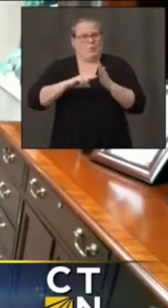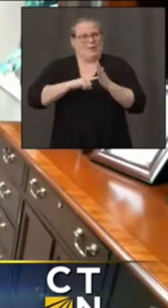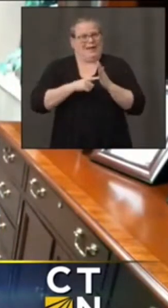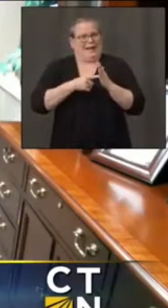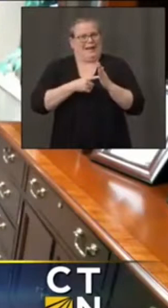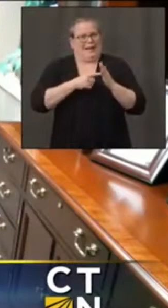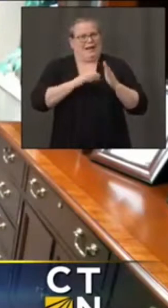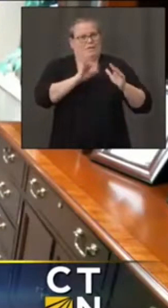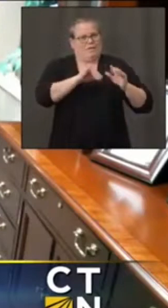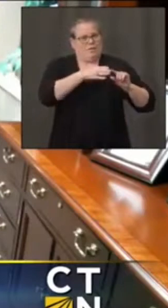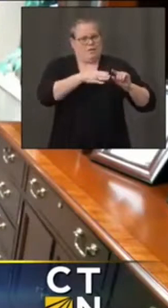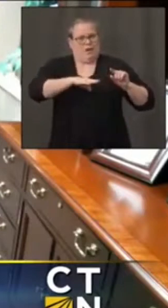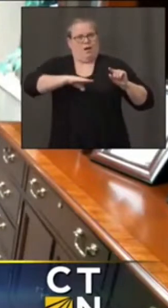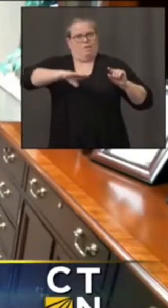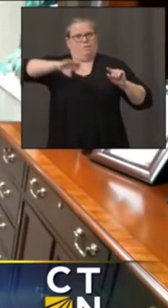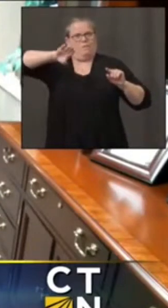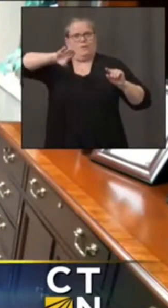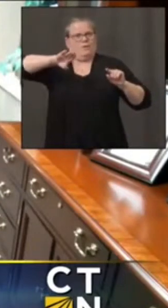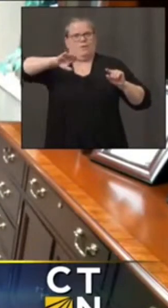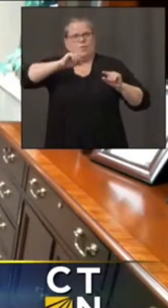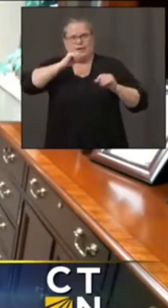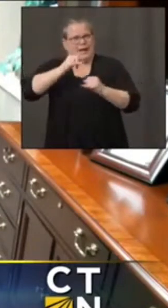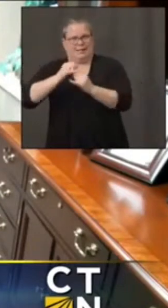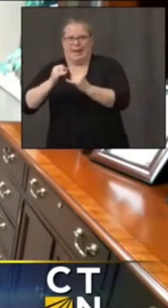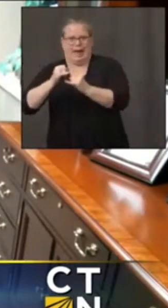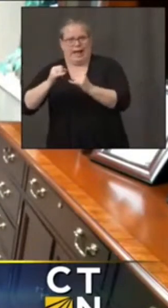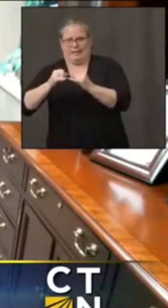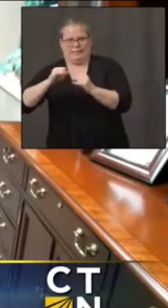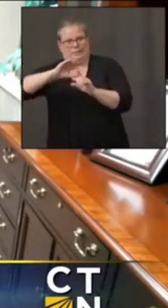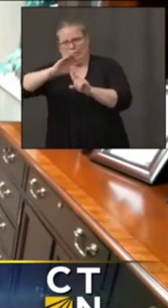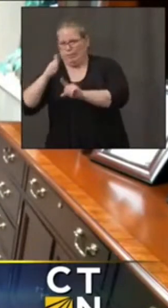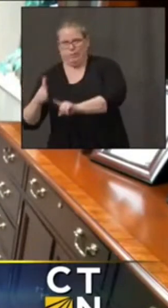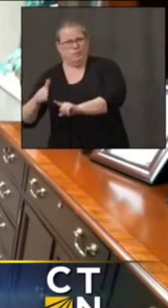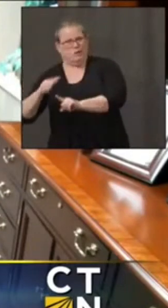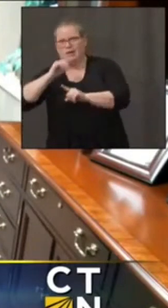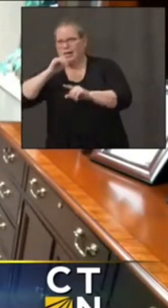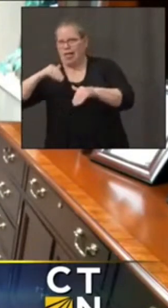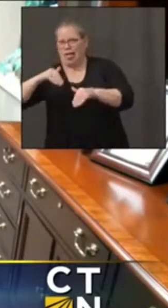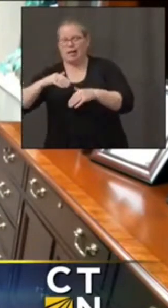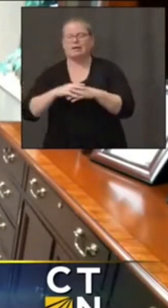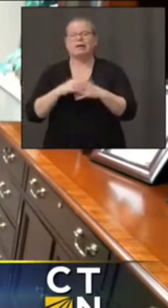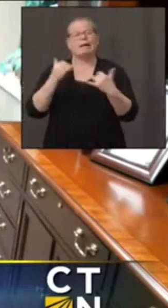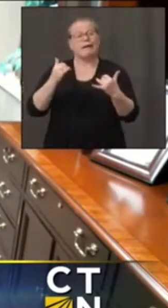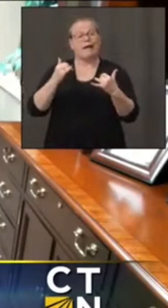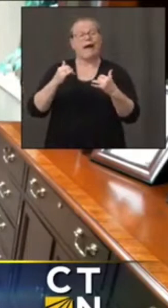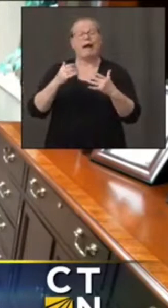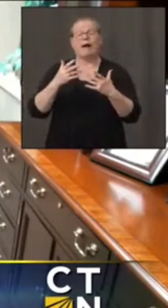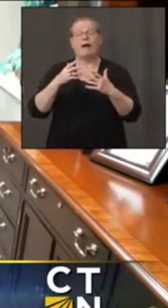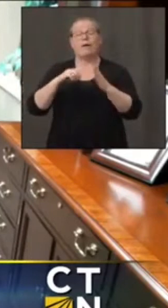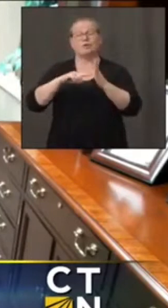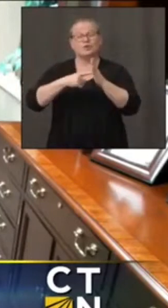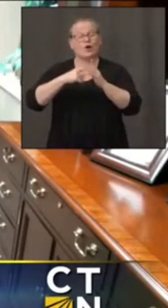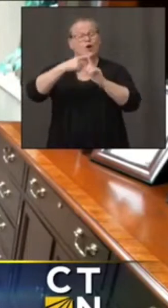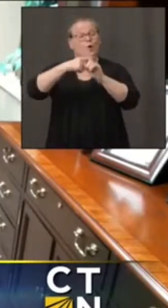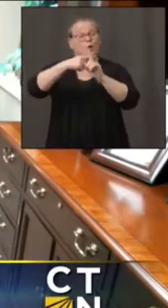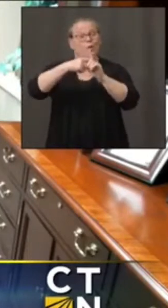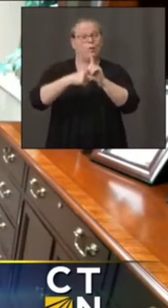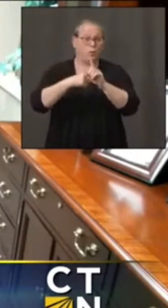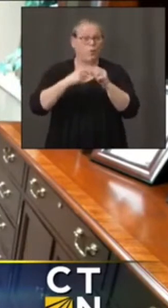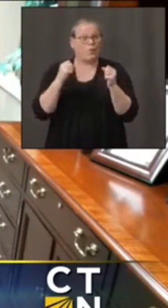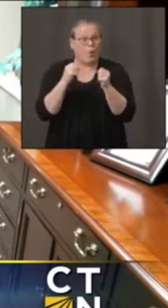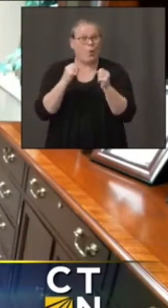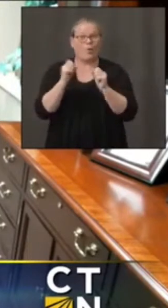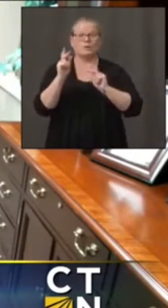the end of it. People, as the weather gets colder, are less likely to stay outdoors. I think